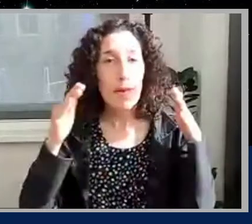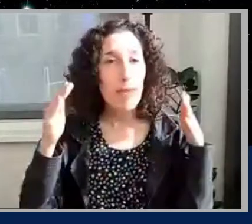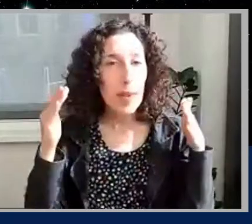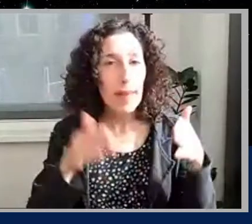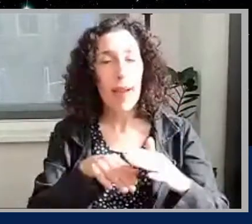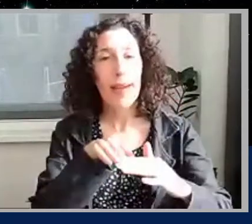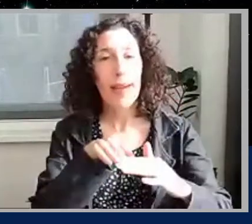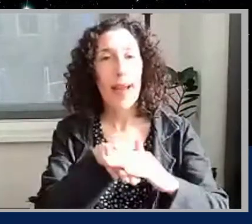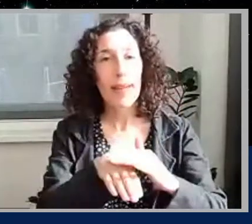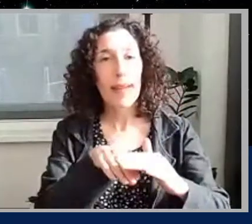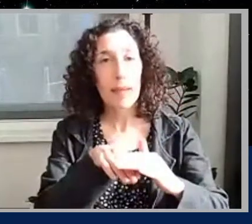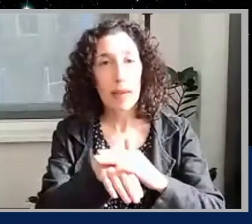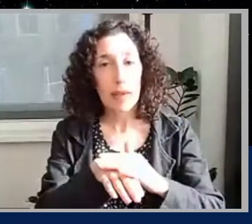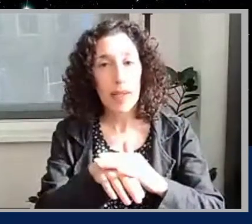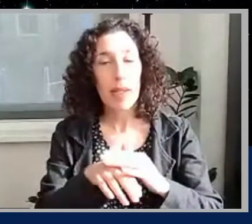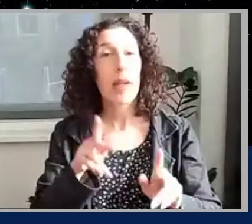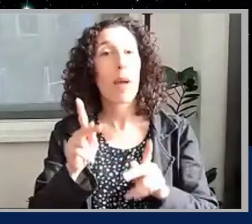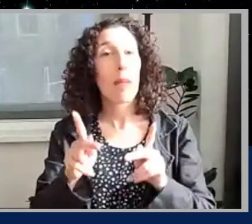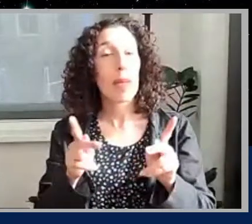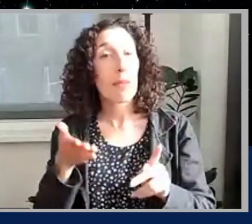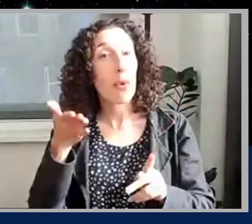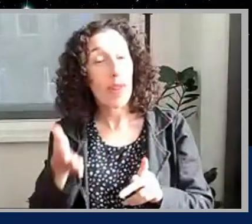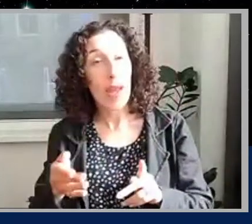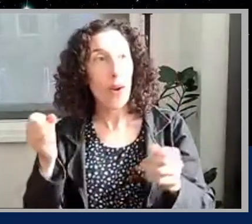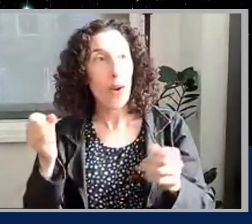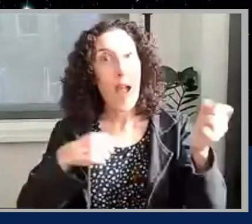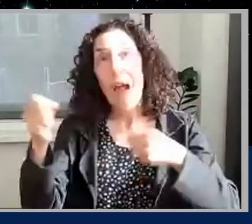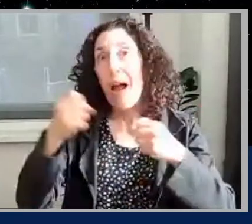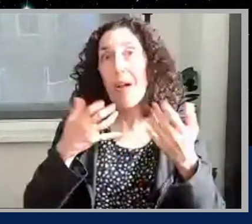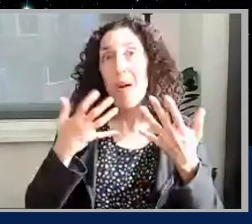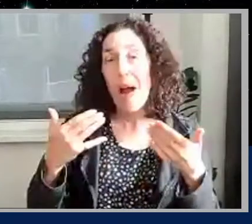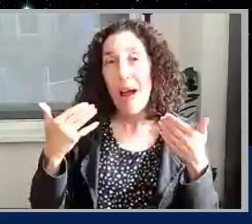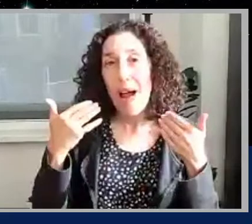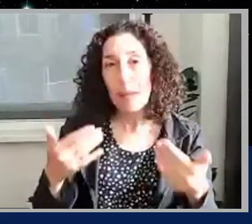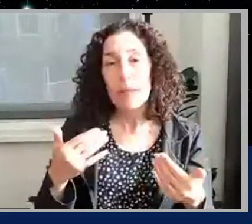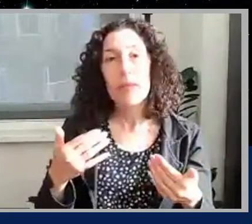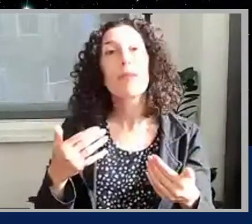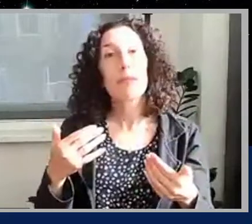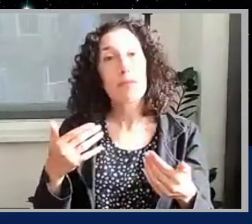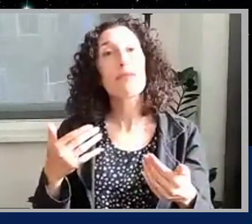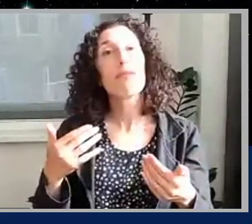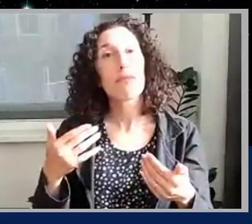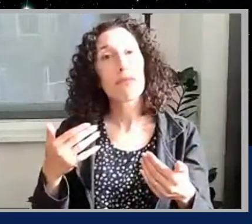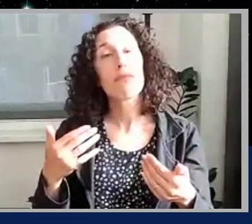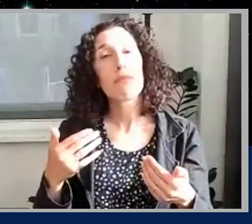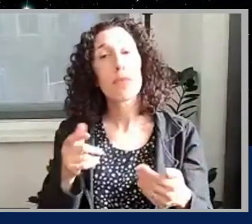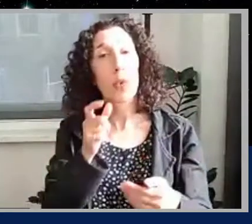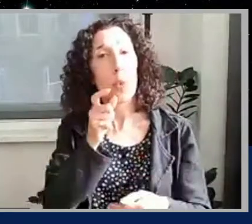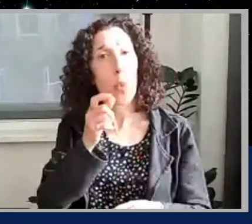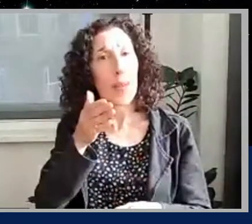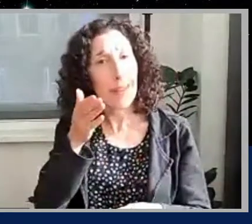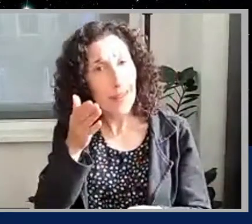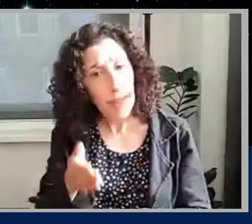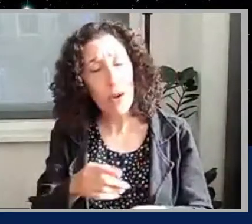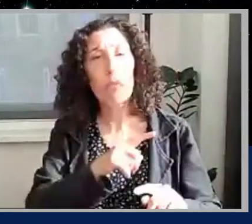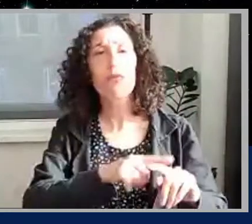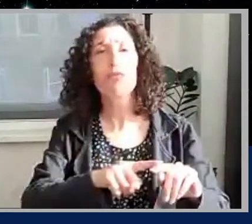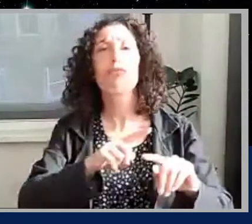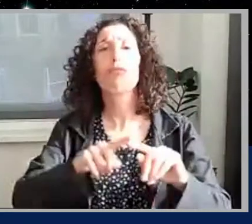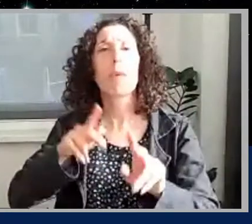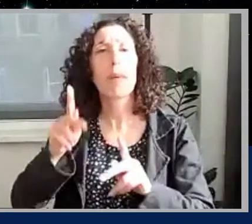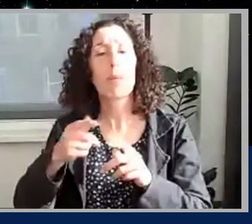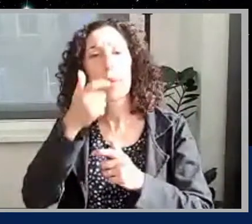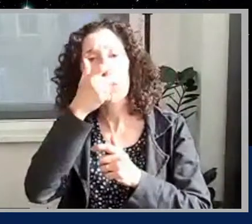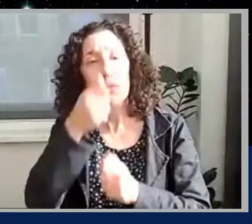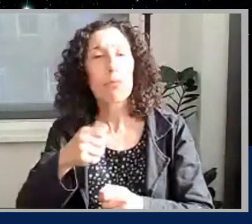of people in the room were younger, earlier career folks who were already coming up against barriers very early on. And there were